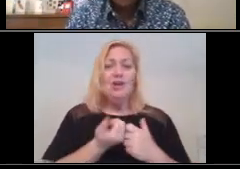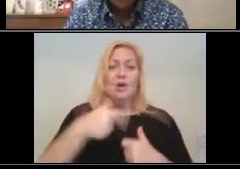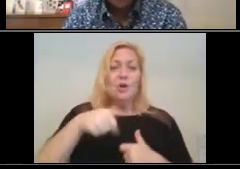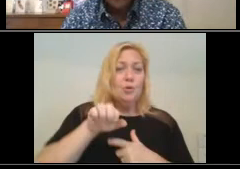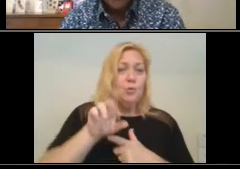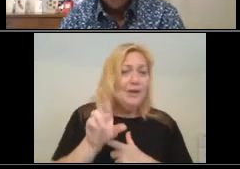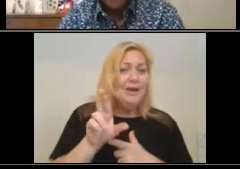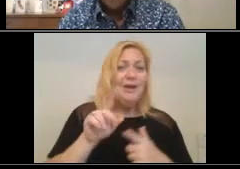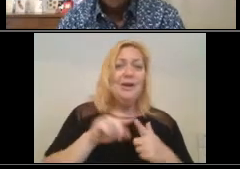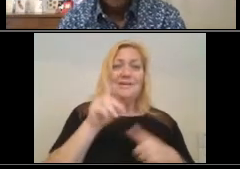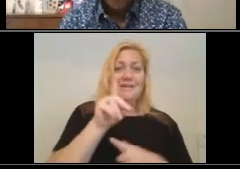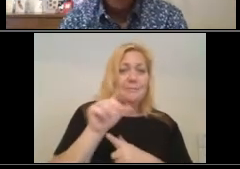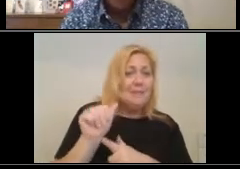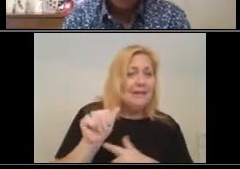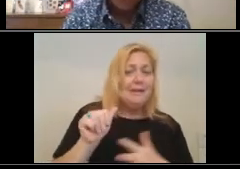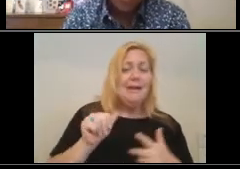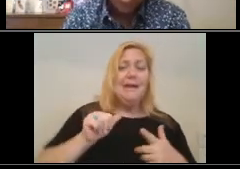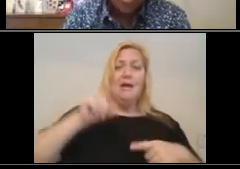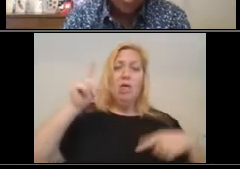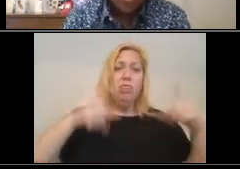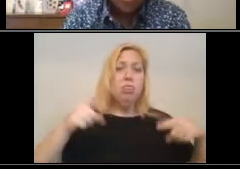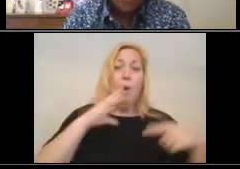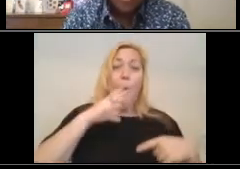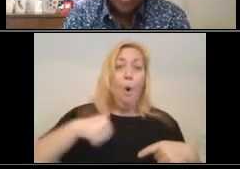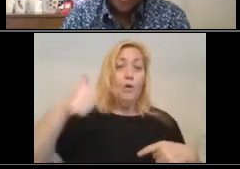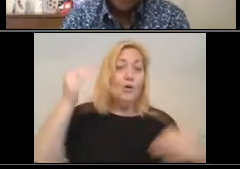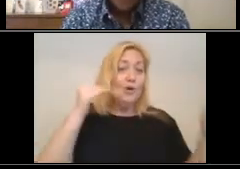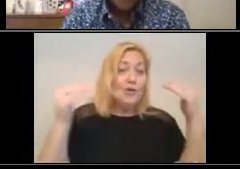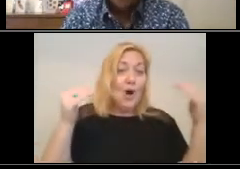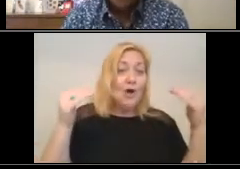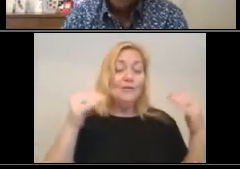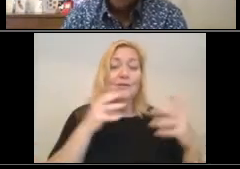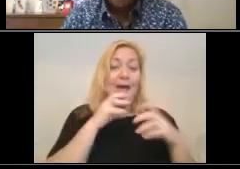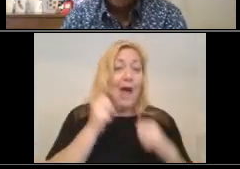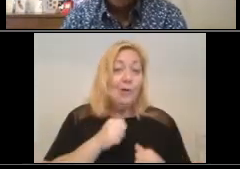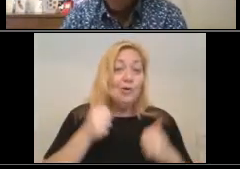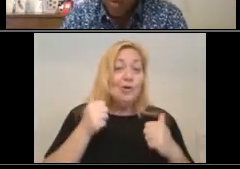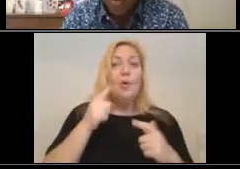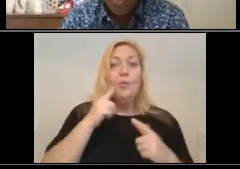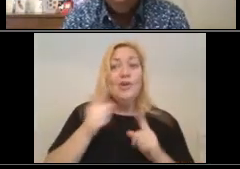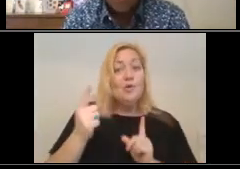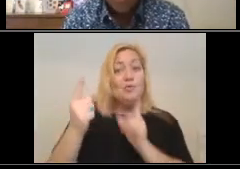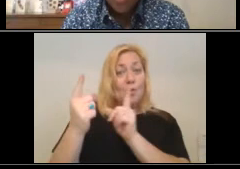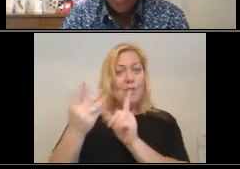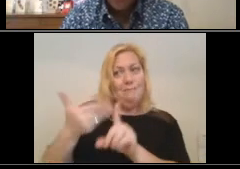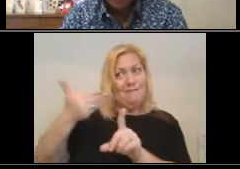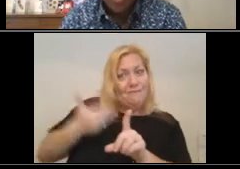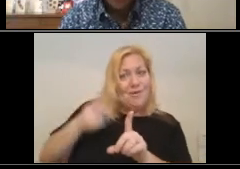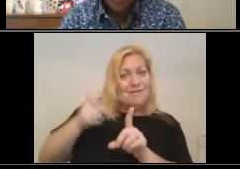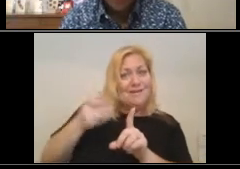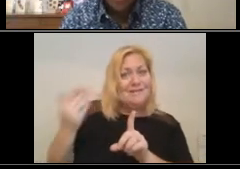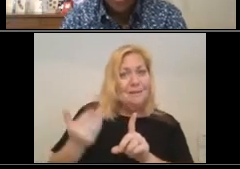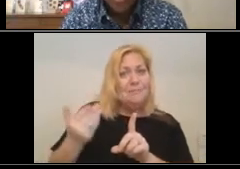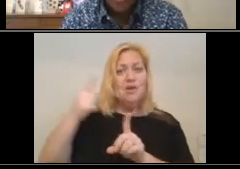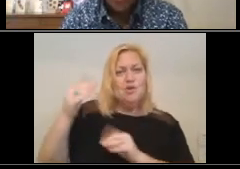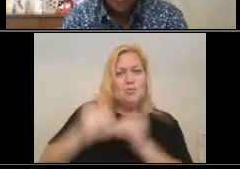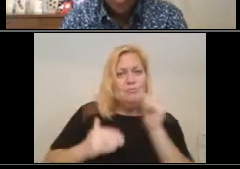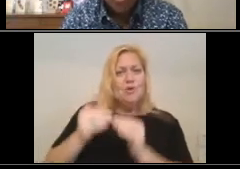with disability, our older adults and our elders, when you go to them before you need something and you build